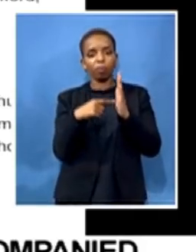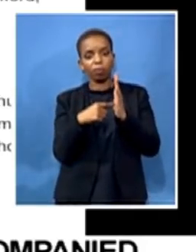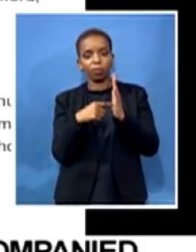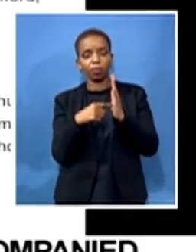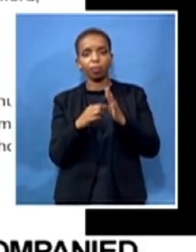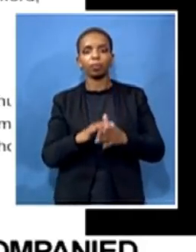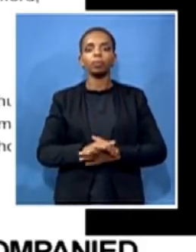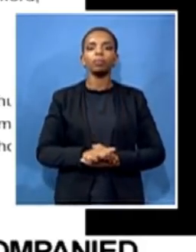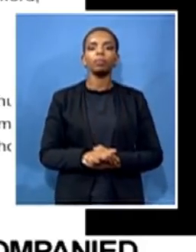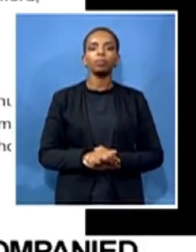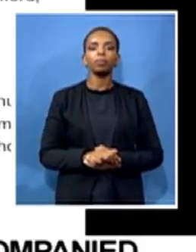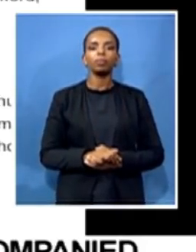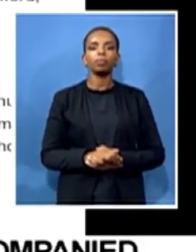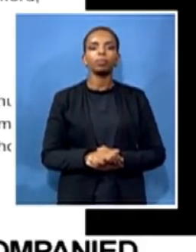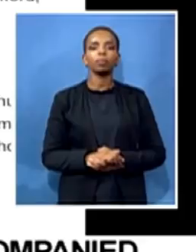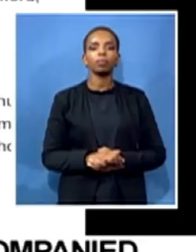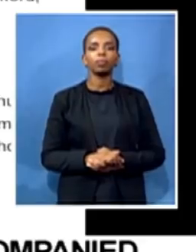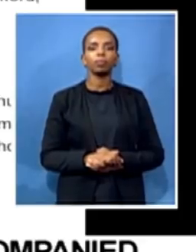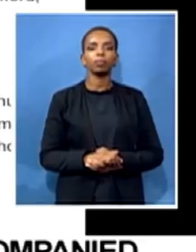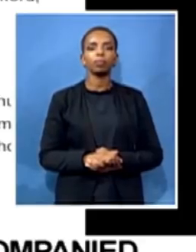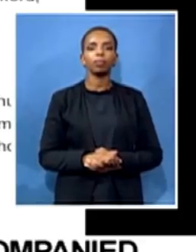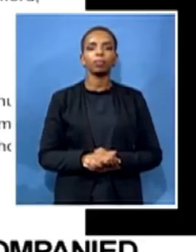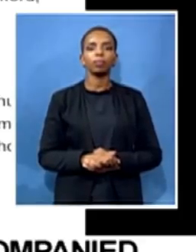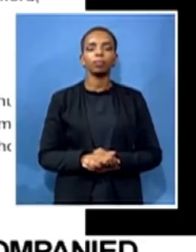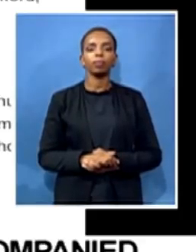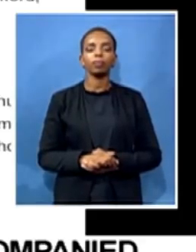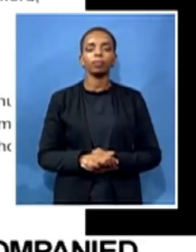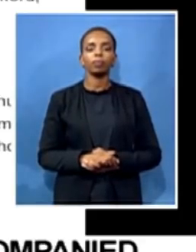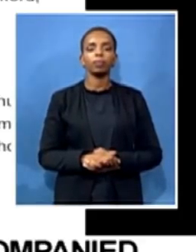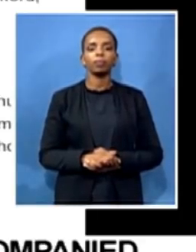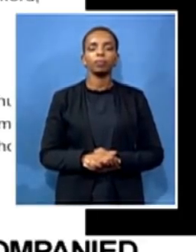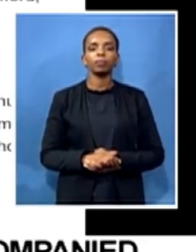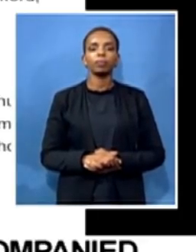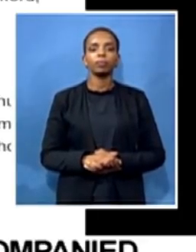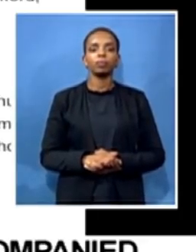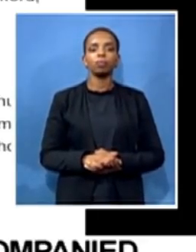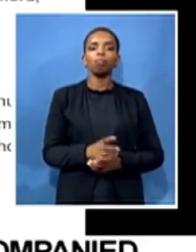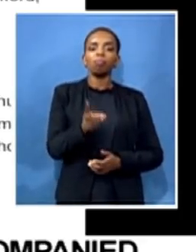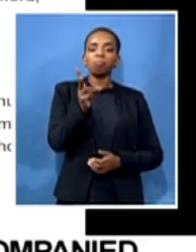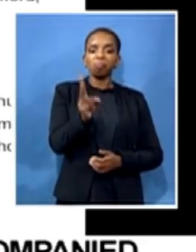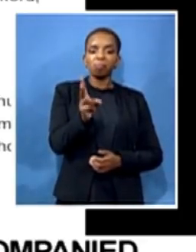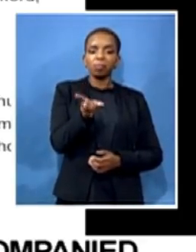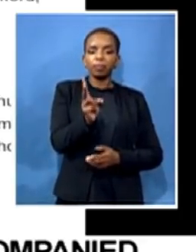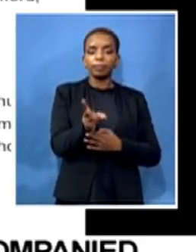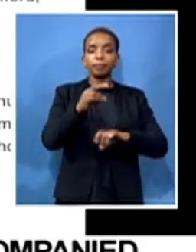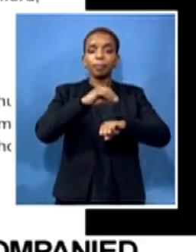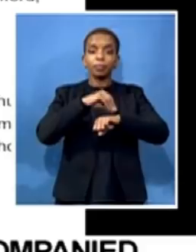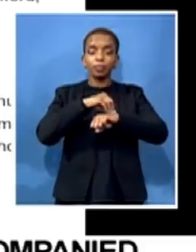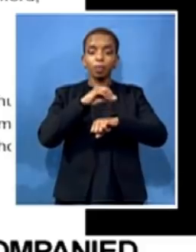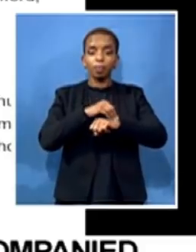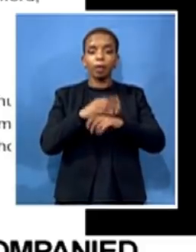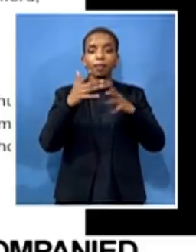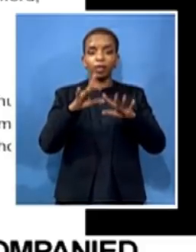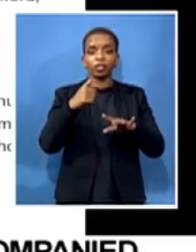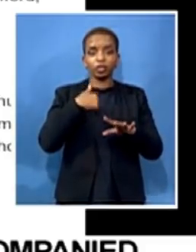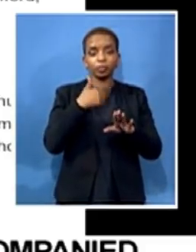of course, also the problems that I alluded to earlier of just